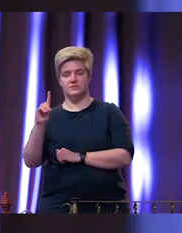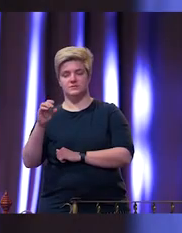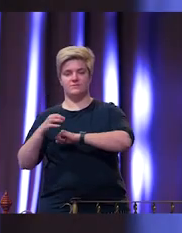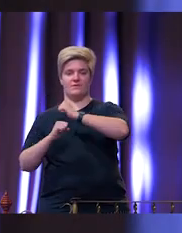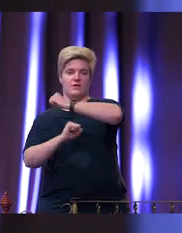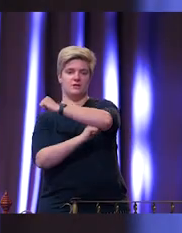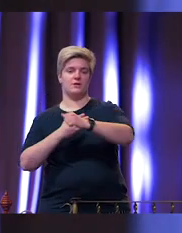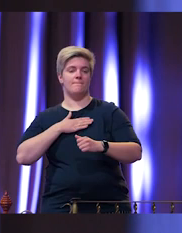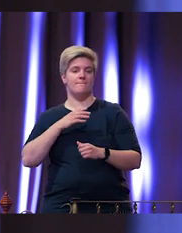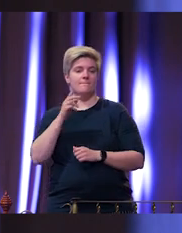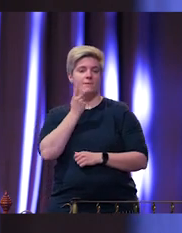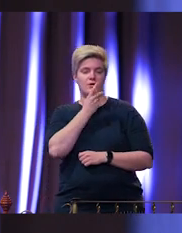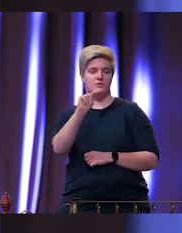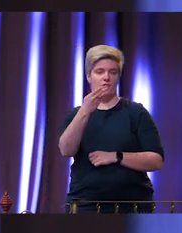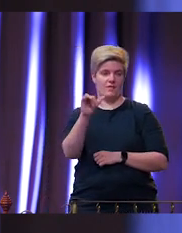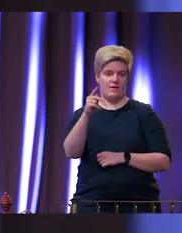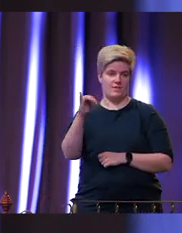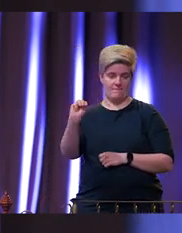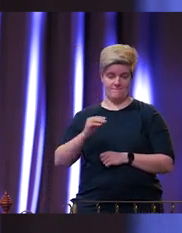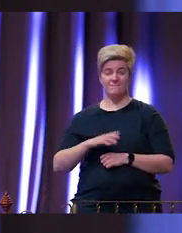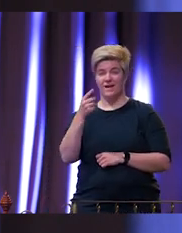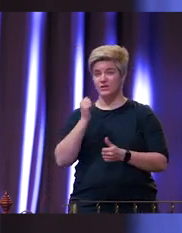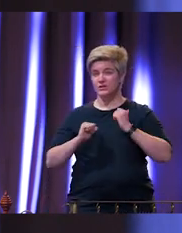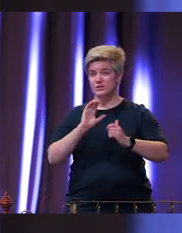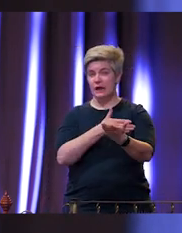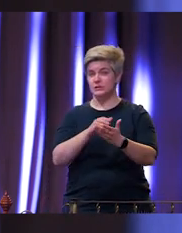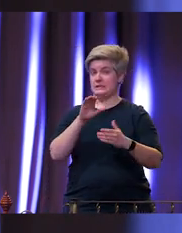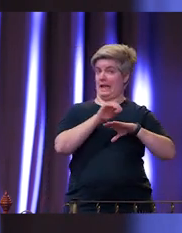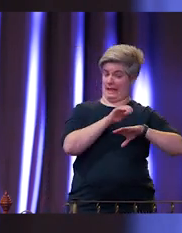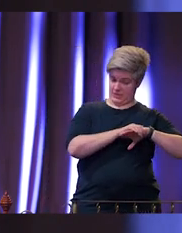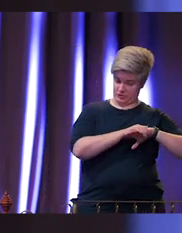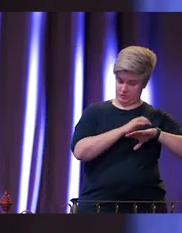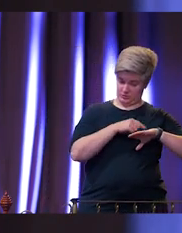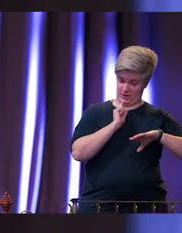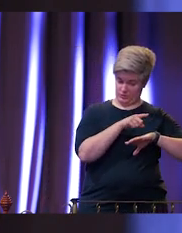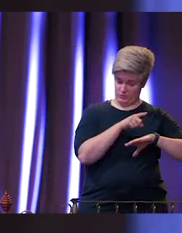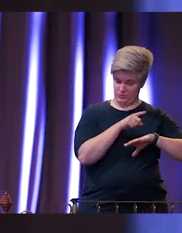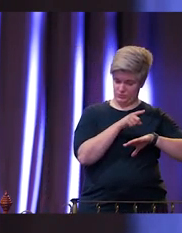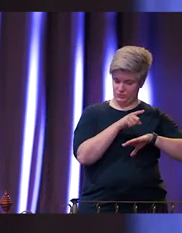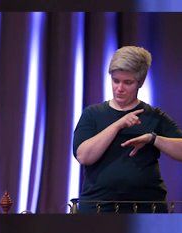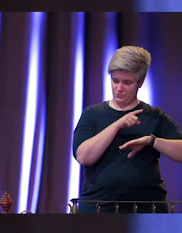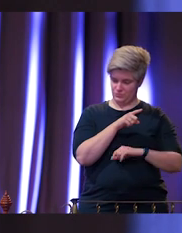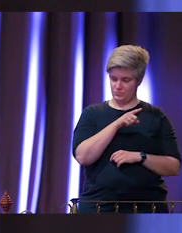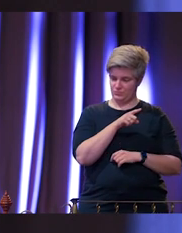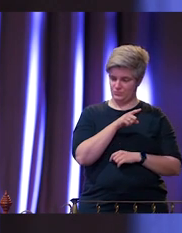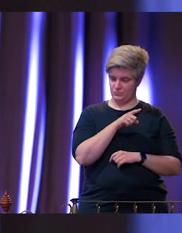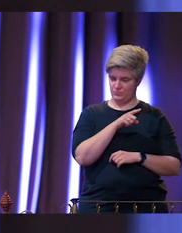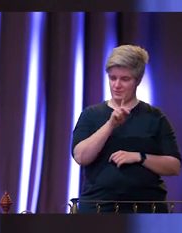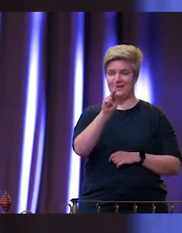And the first concert in English I ever attended was, it was Katy